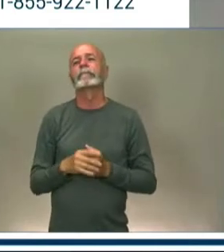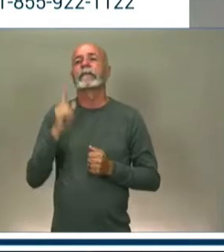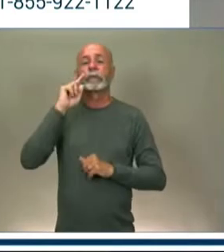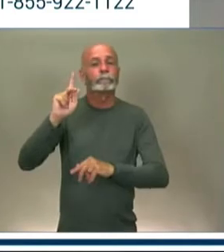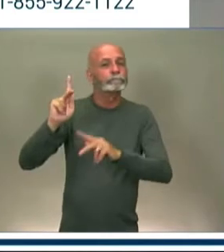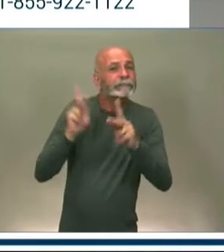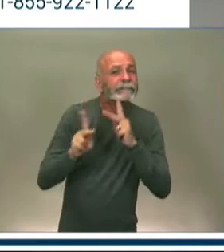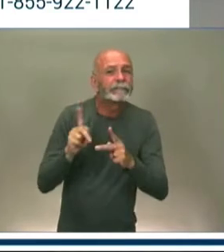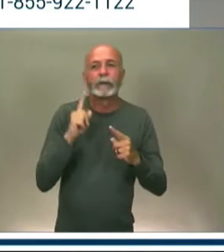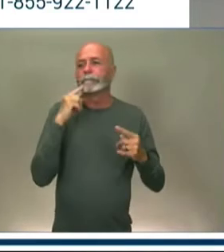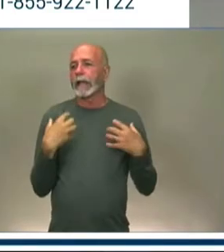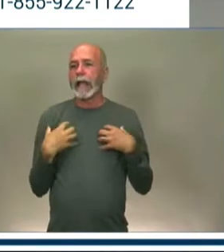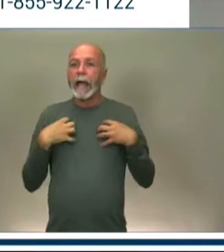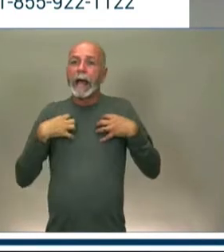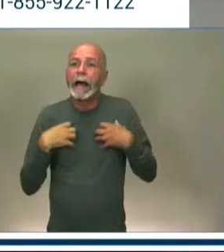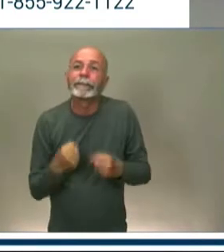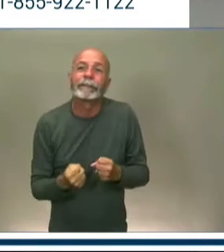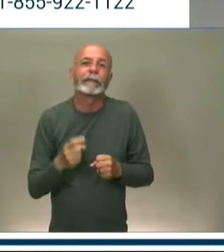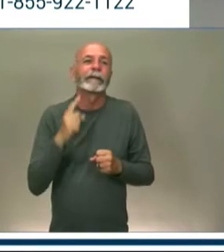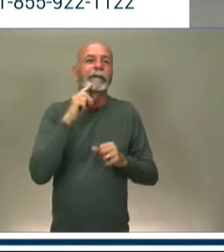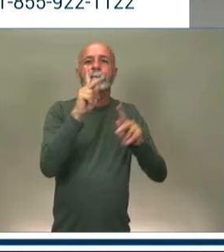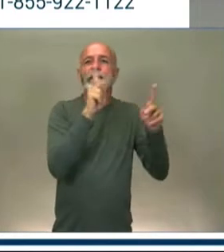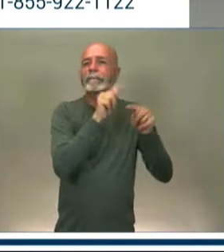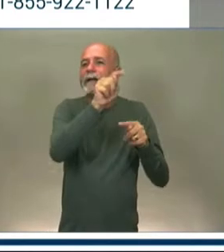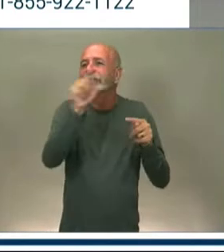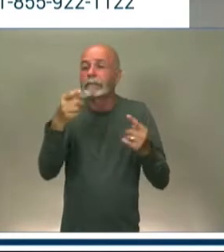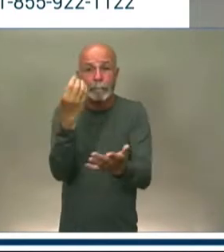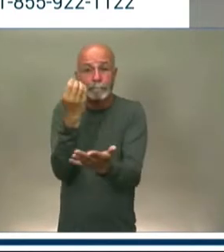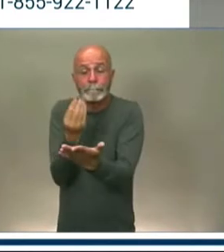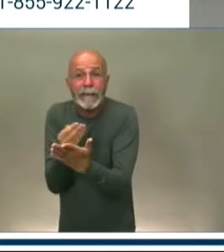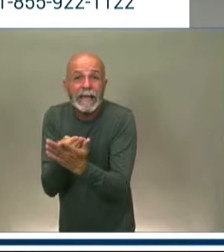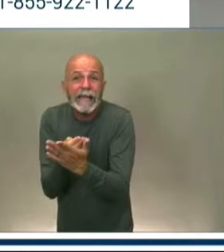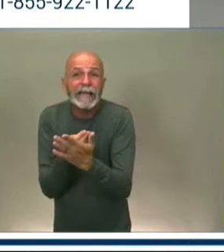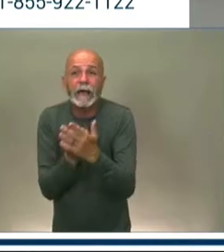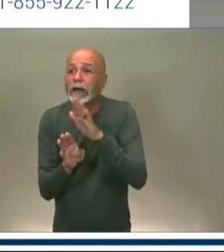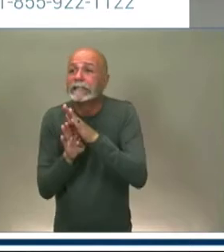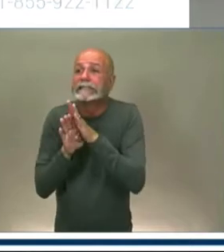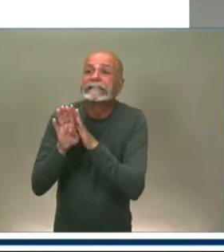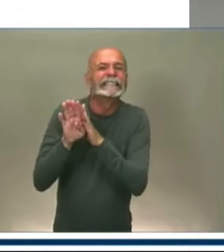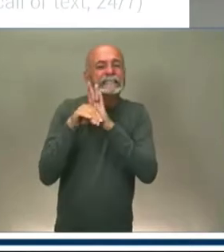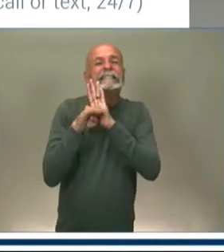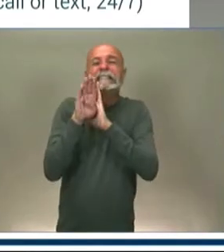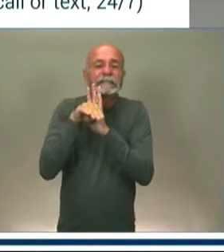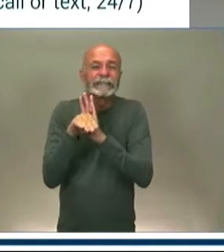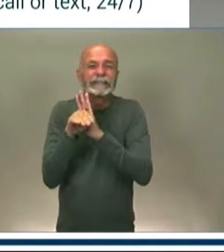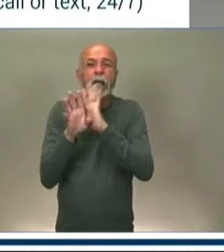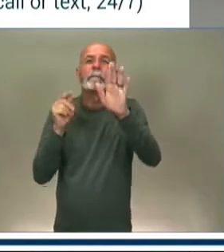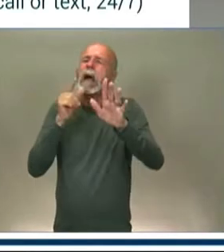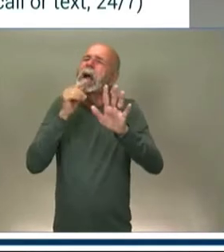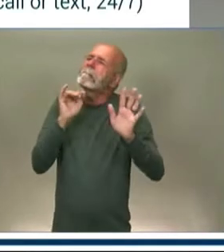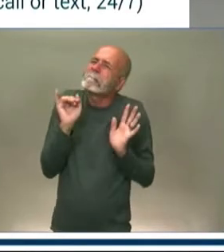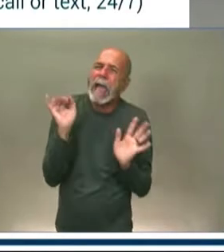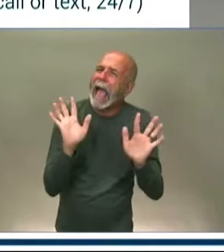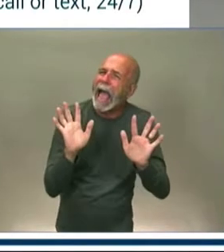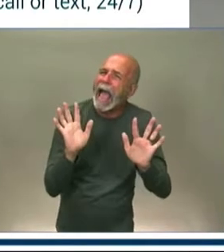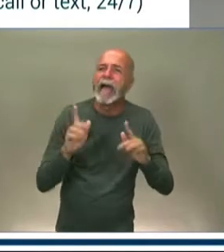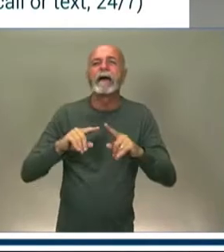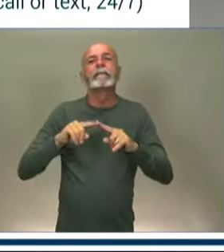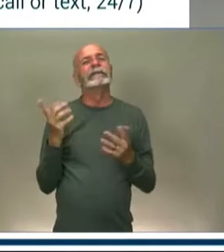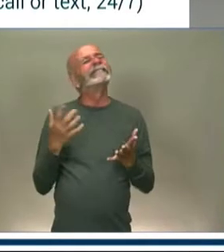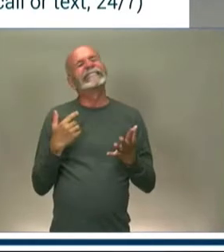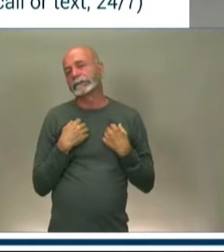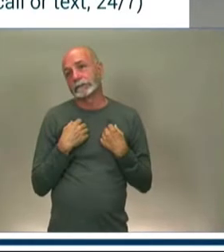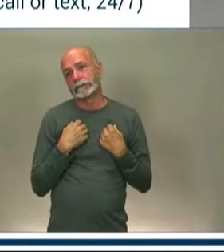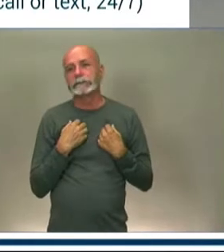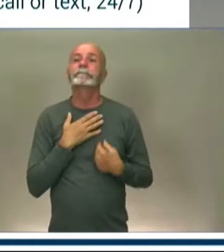our economy. We are in good shape, but we aren't where we need to be yet. About 70% of Nova Scotians